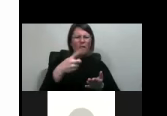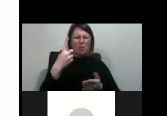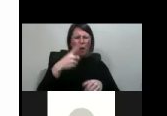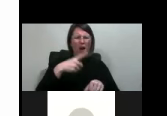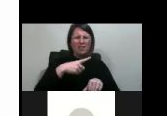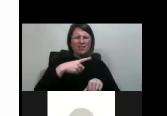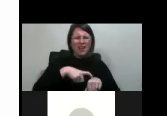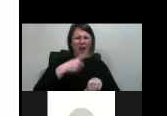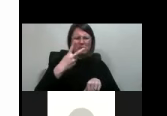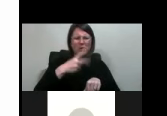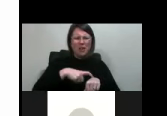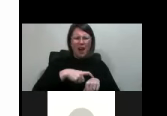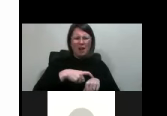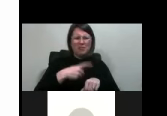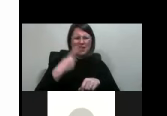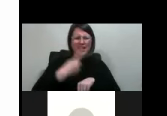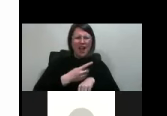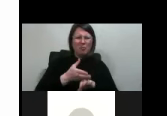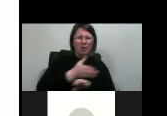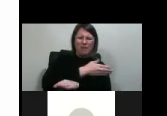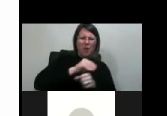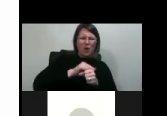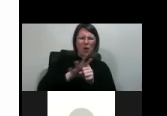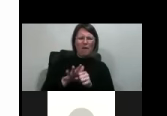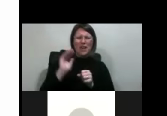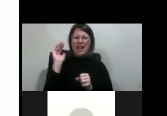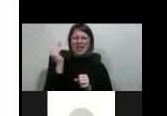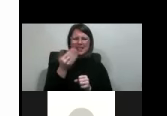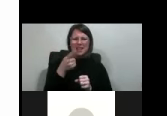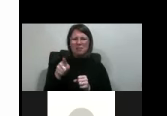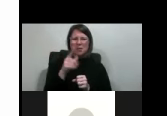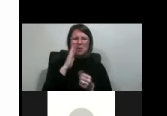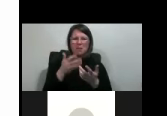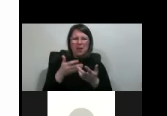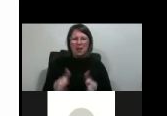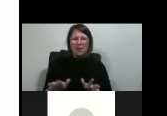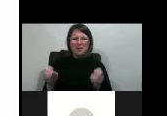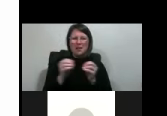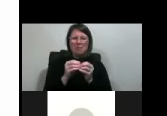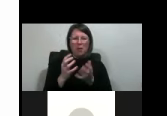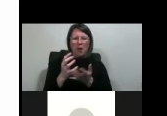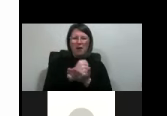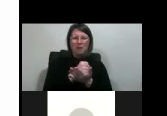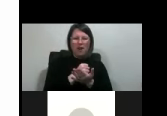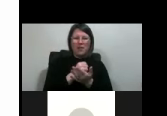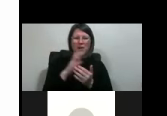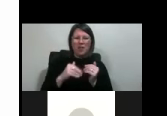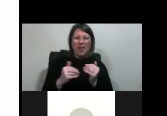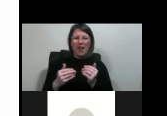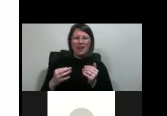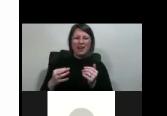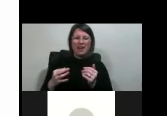the day pre-COVID. It seems to me that you would be losing more in revenue than gaining it just